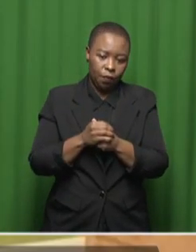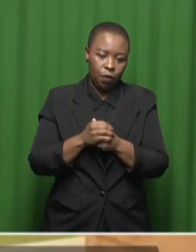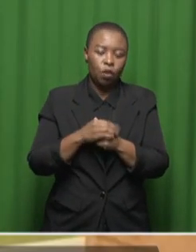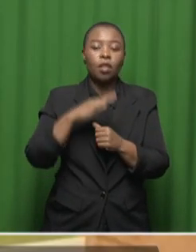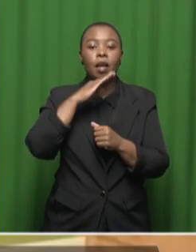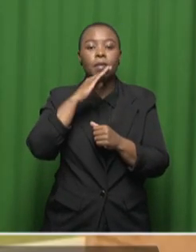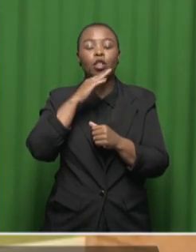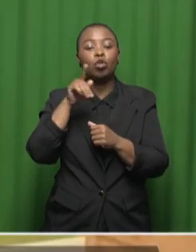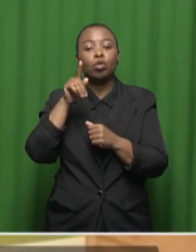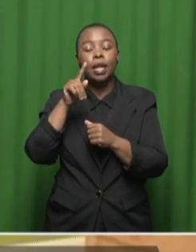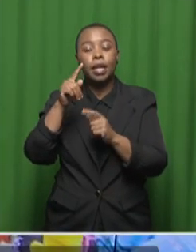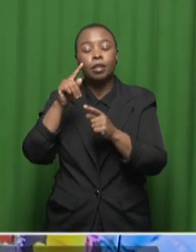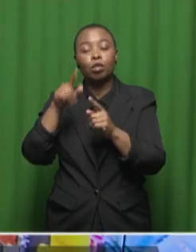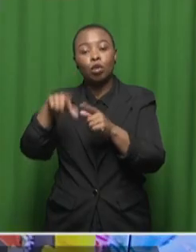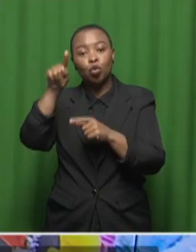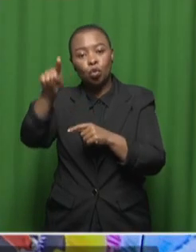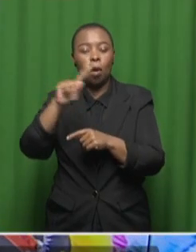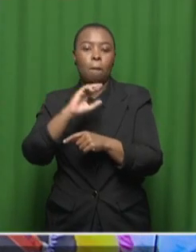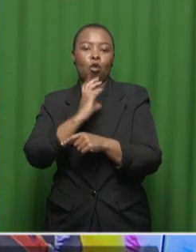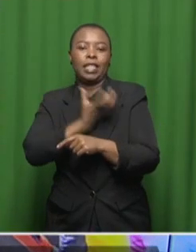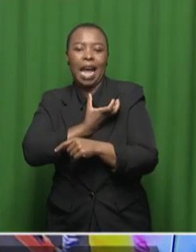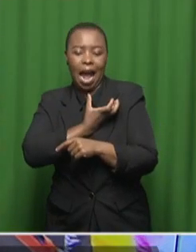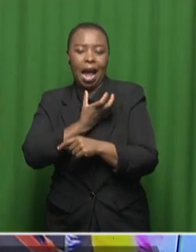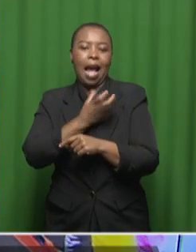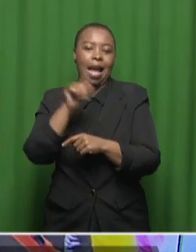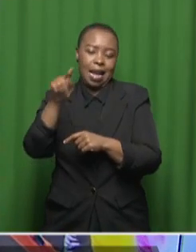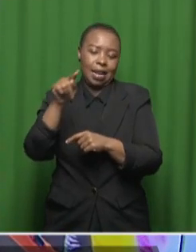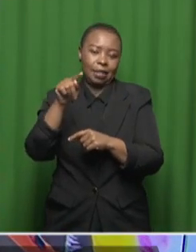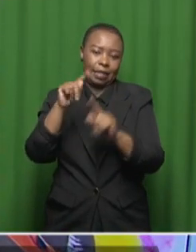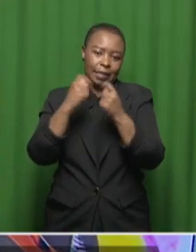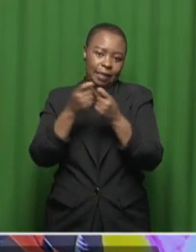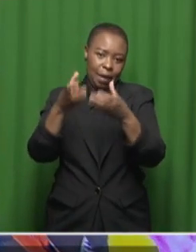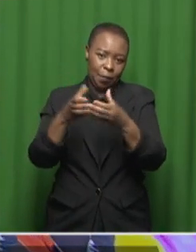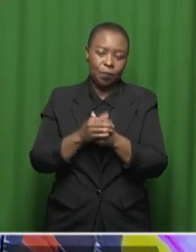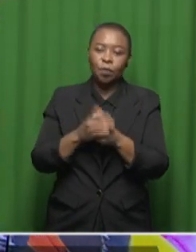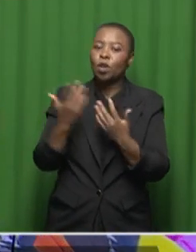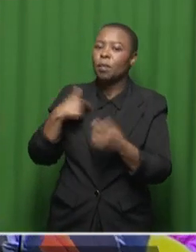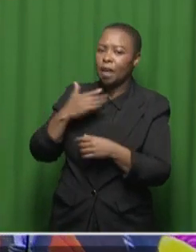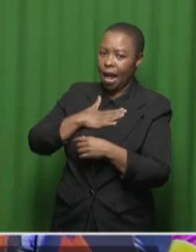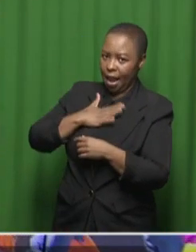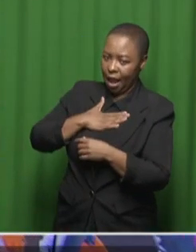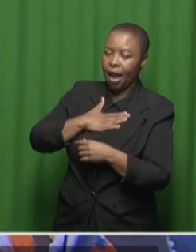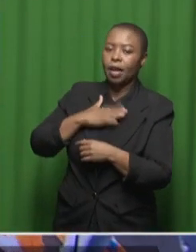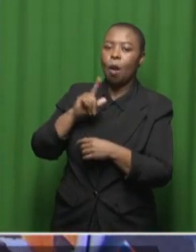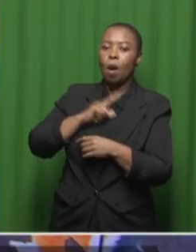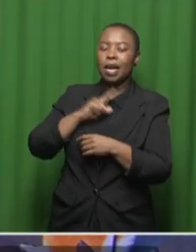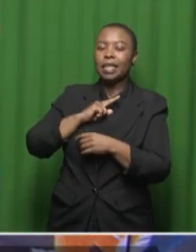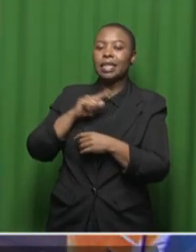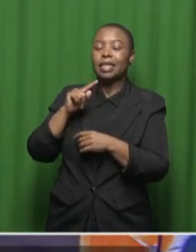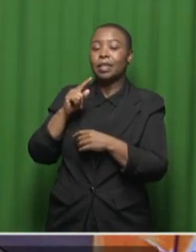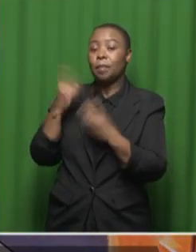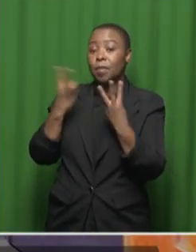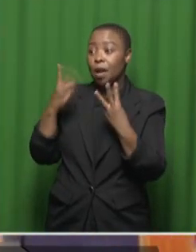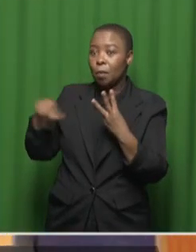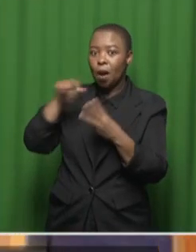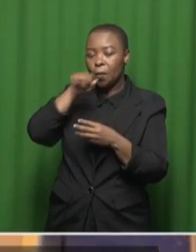national setup. And I love that about this tournament. Something else I love is the fact that the fans are the heartbeat of the competition. Now, speak